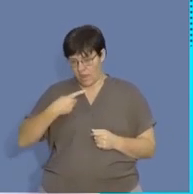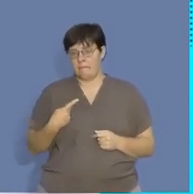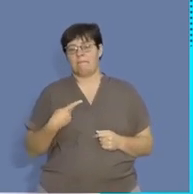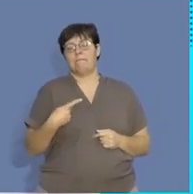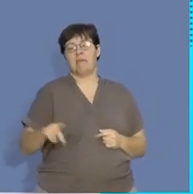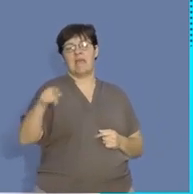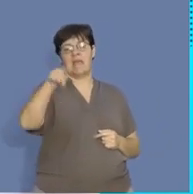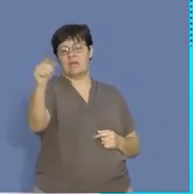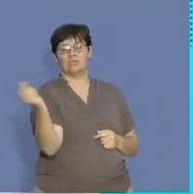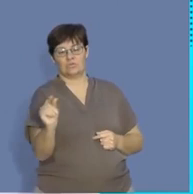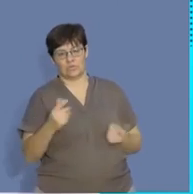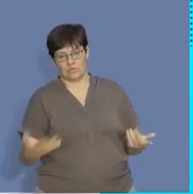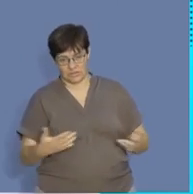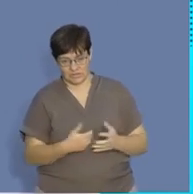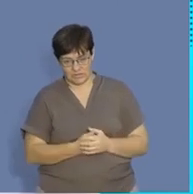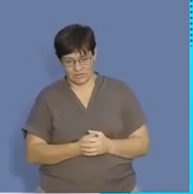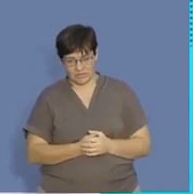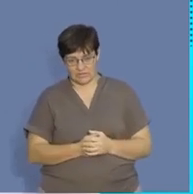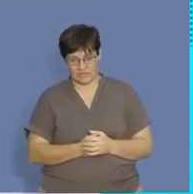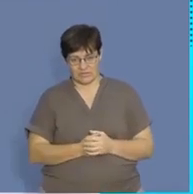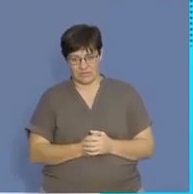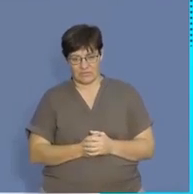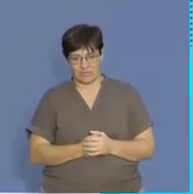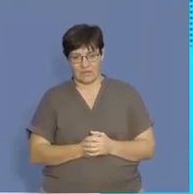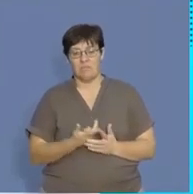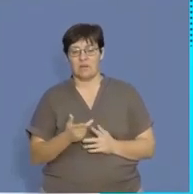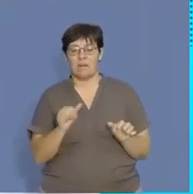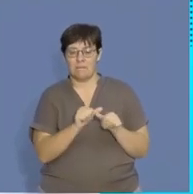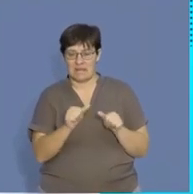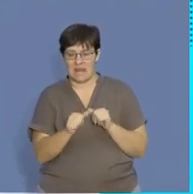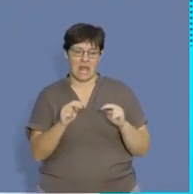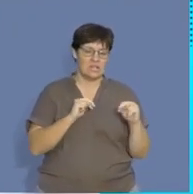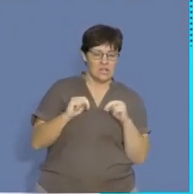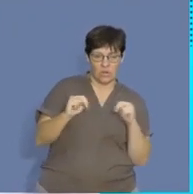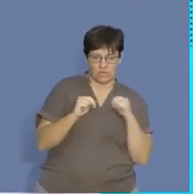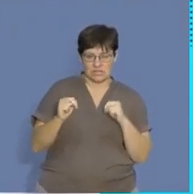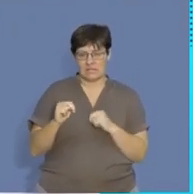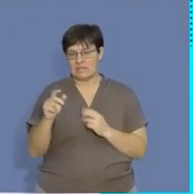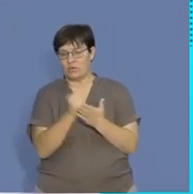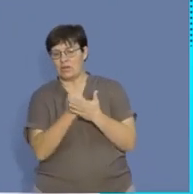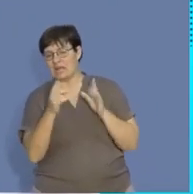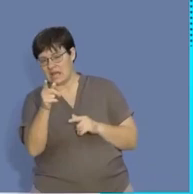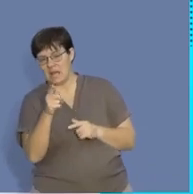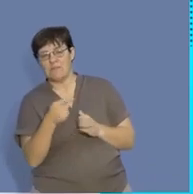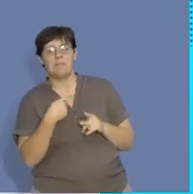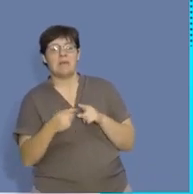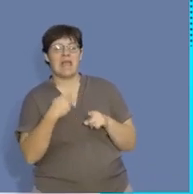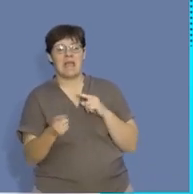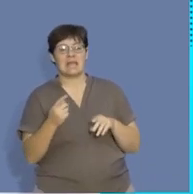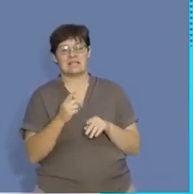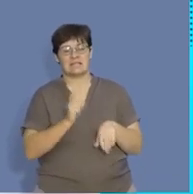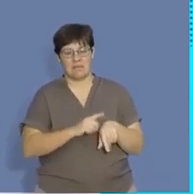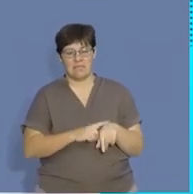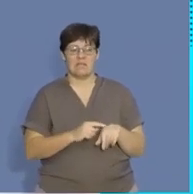on the other hand, we are paying our creditors too soon. We should rather negotiate with our creditors a